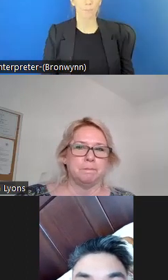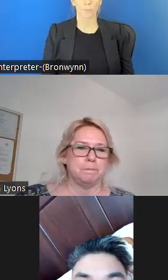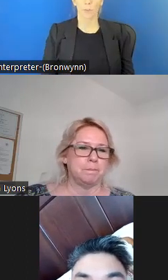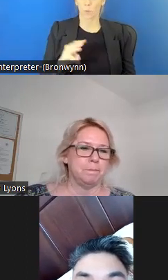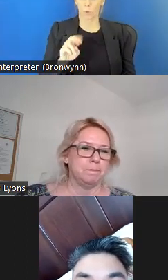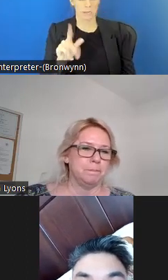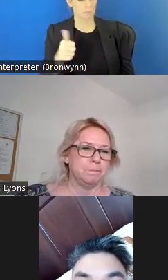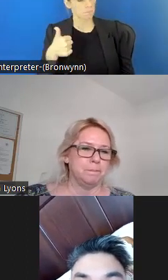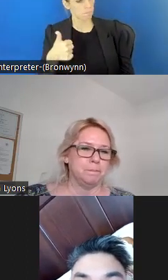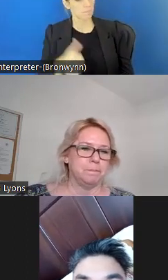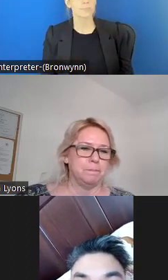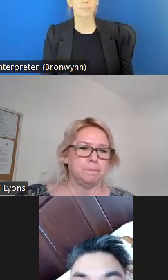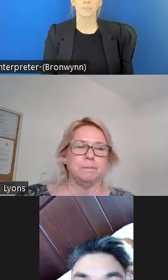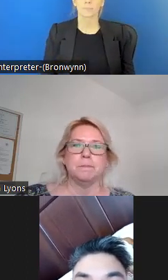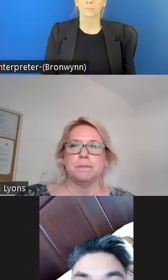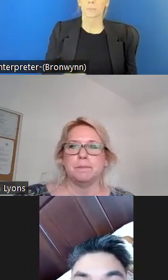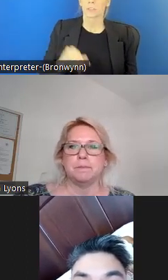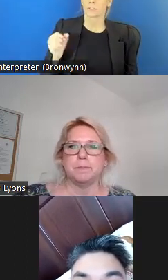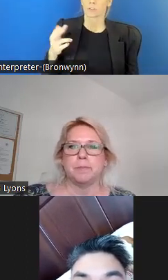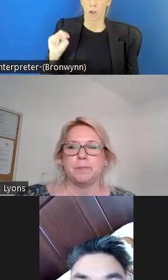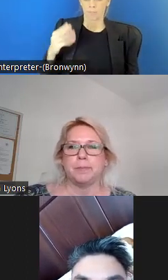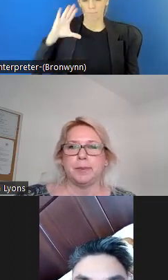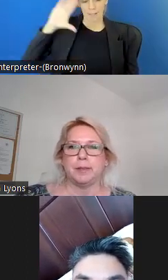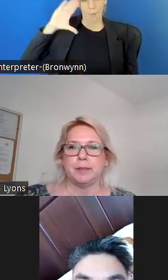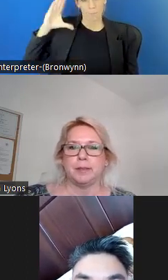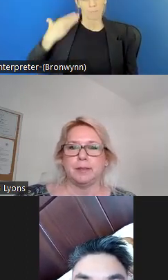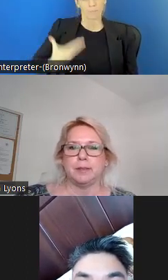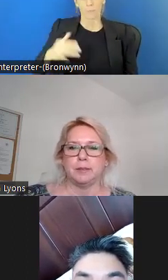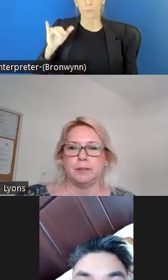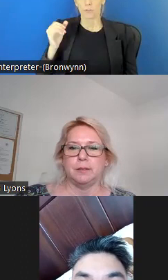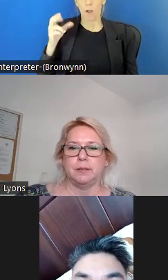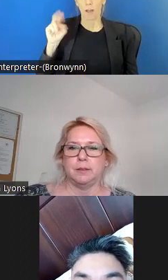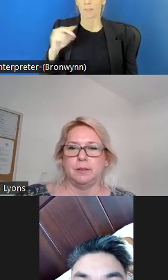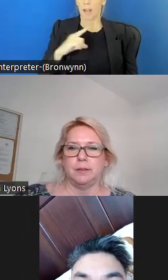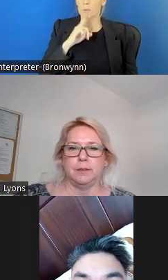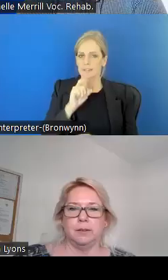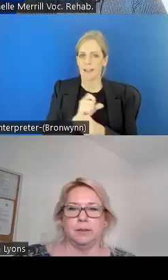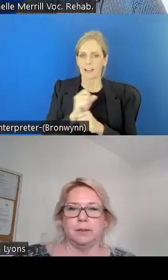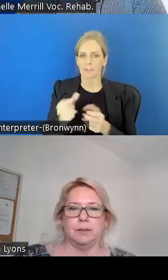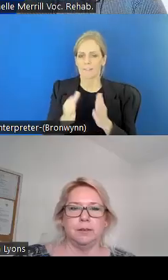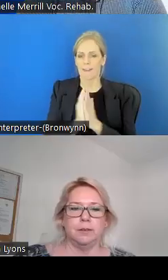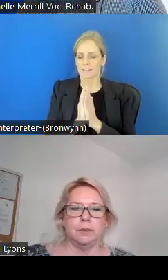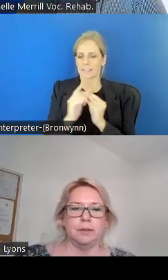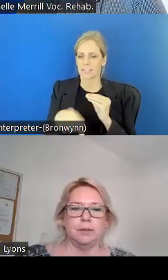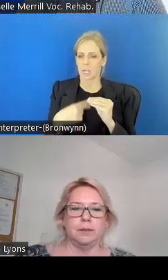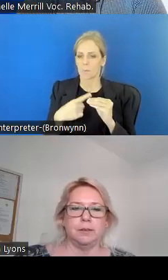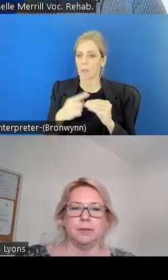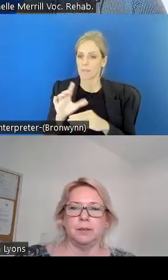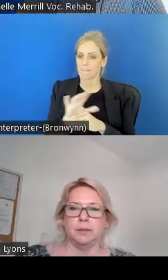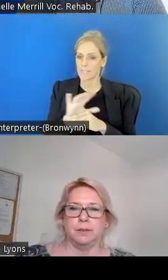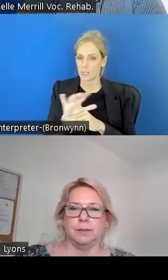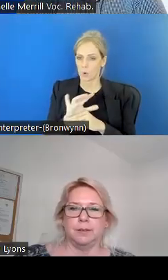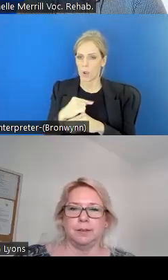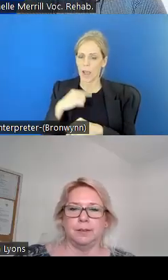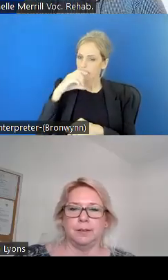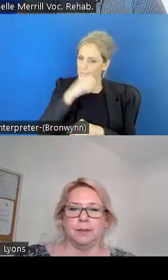Absolutely. Hi, John here. I was actually asking about the video. I missed the